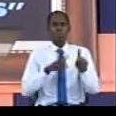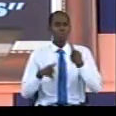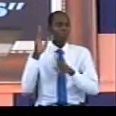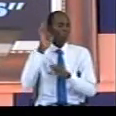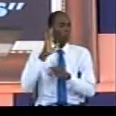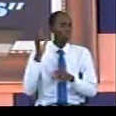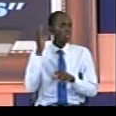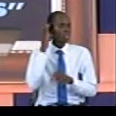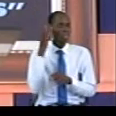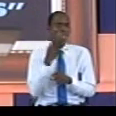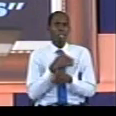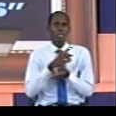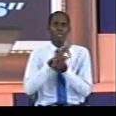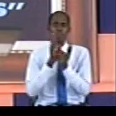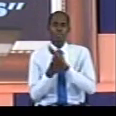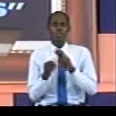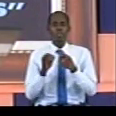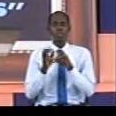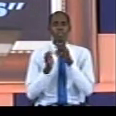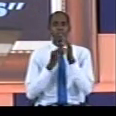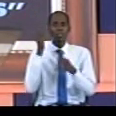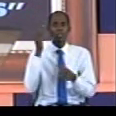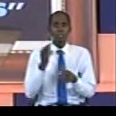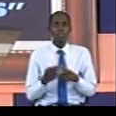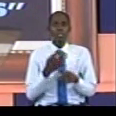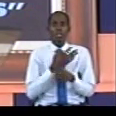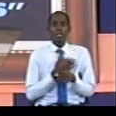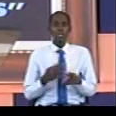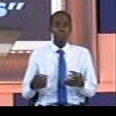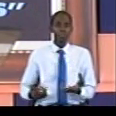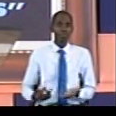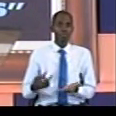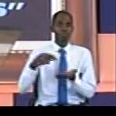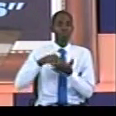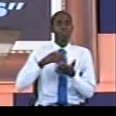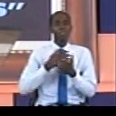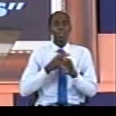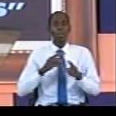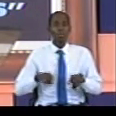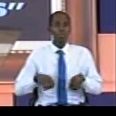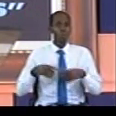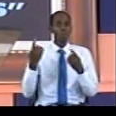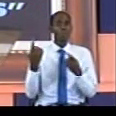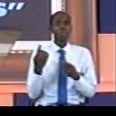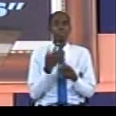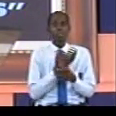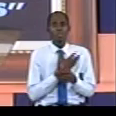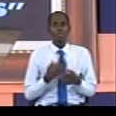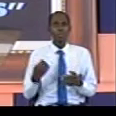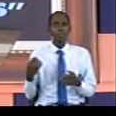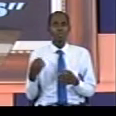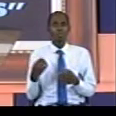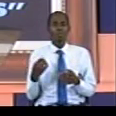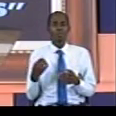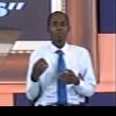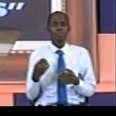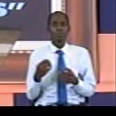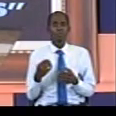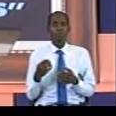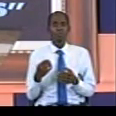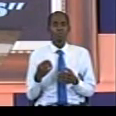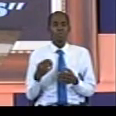to repent in Jesus' name. And he arose and went, and behold, a man of Ethiopia, a eunuch of